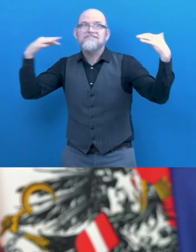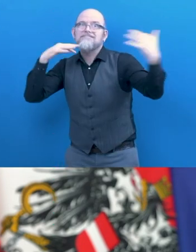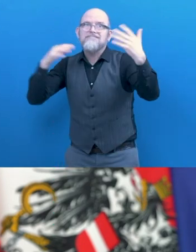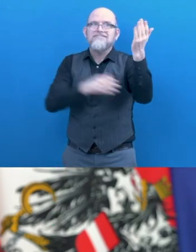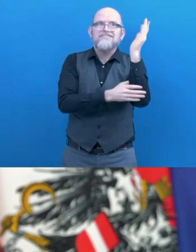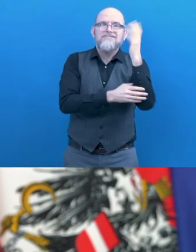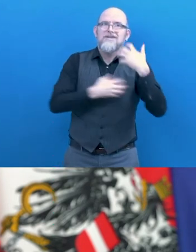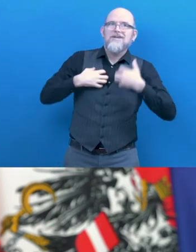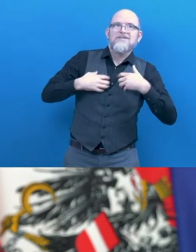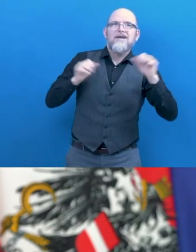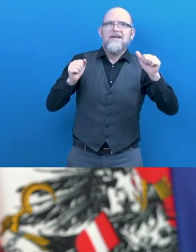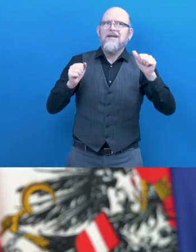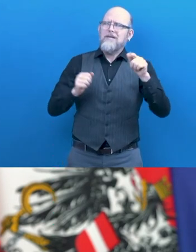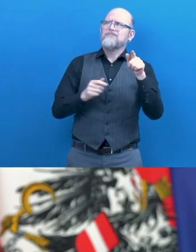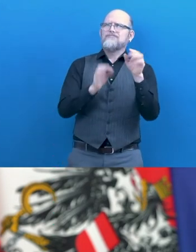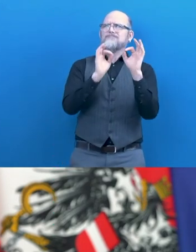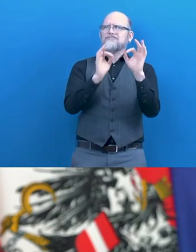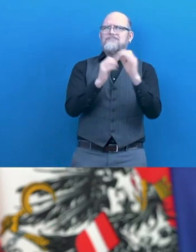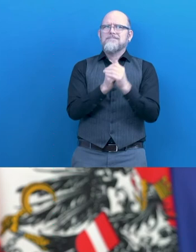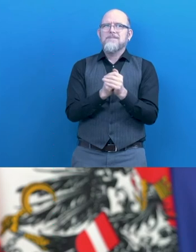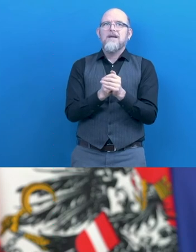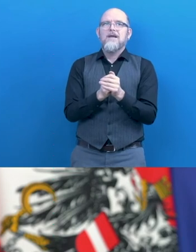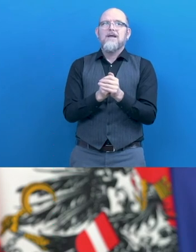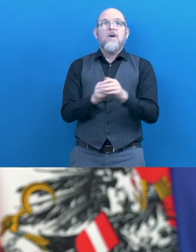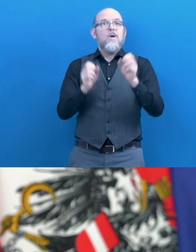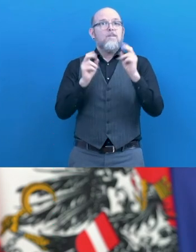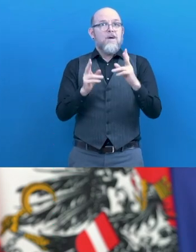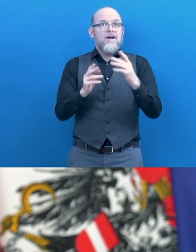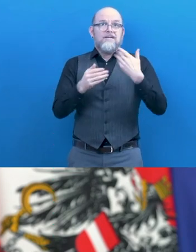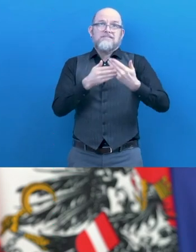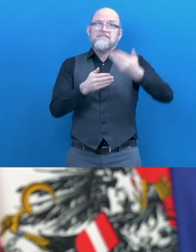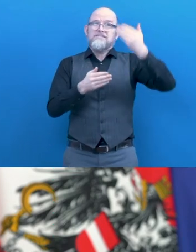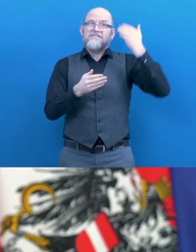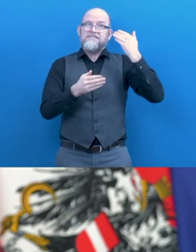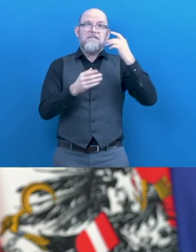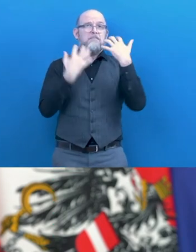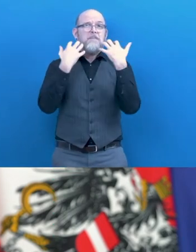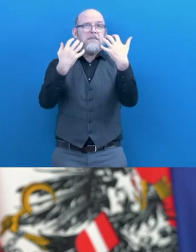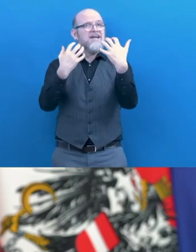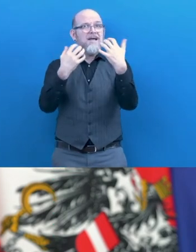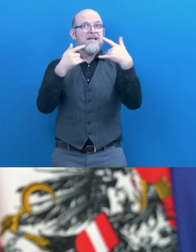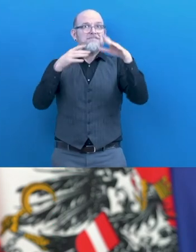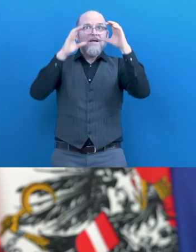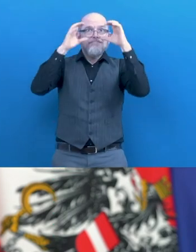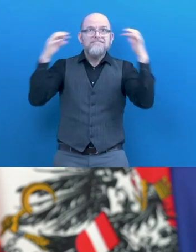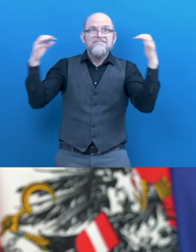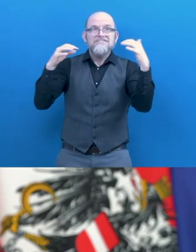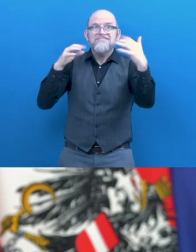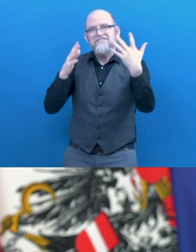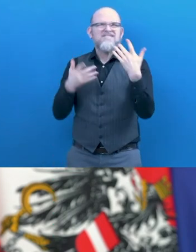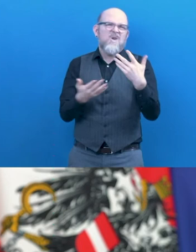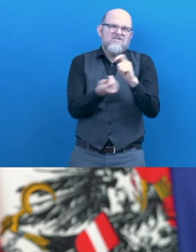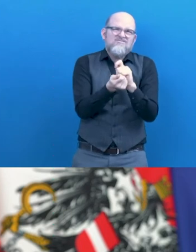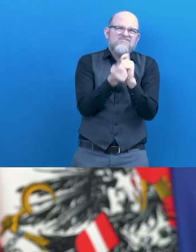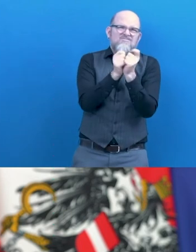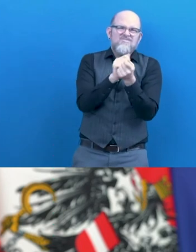and interested parties than ever before. The coronavirus changes the way we collaborate, and together,